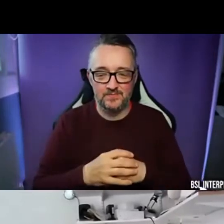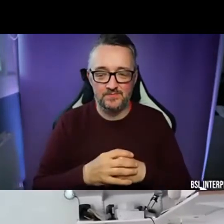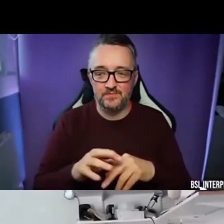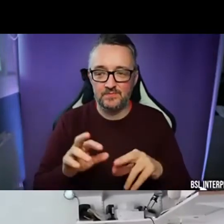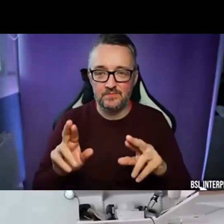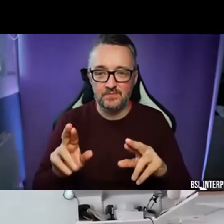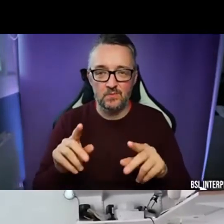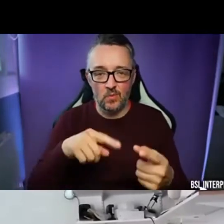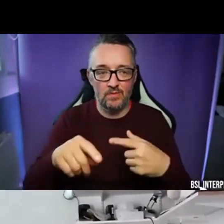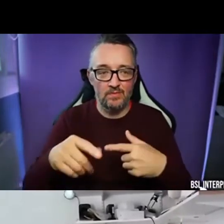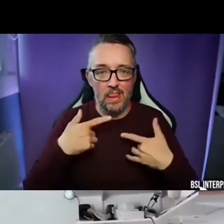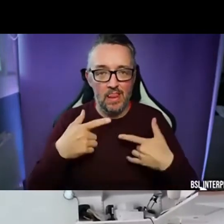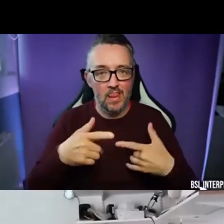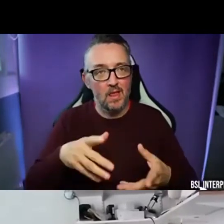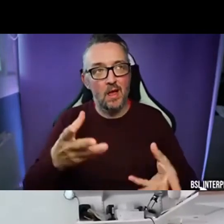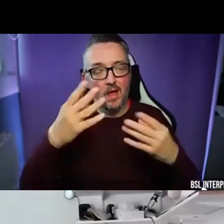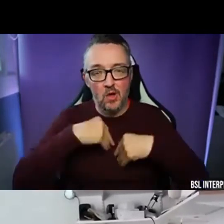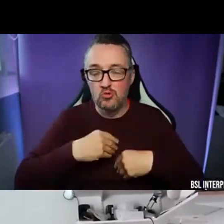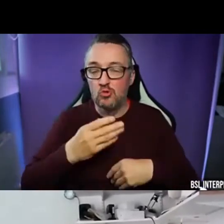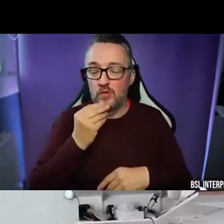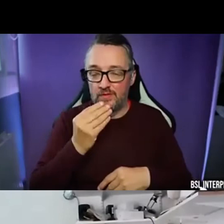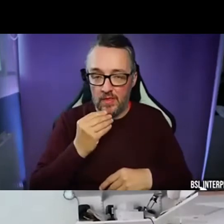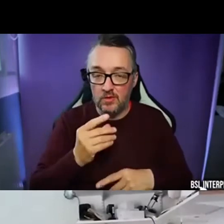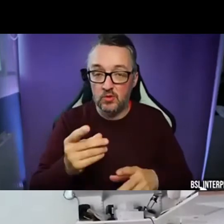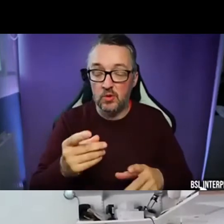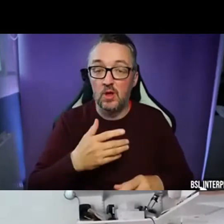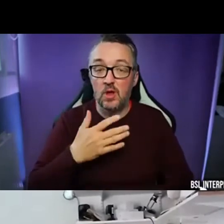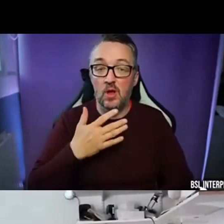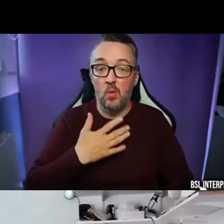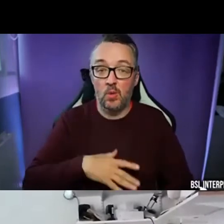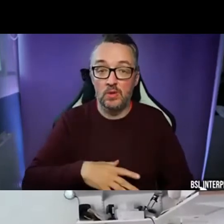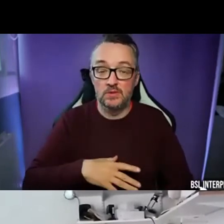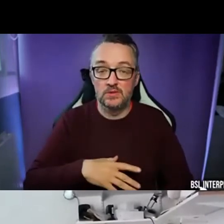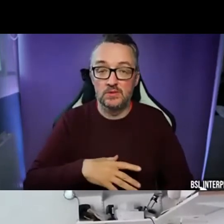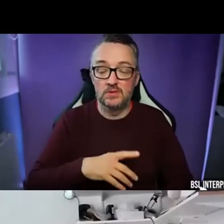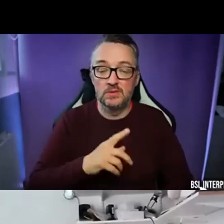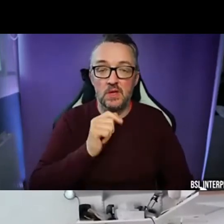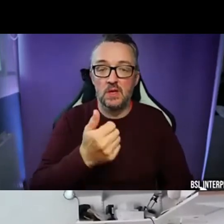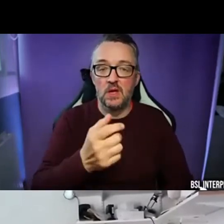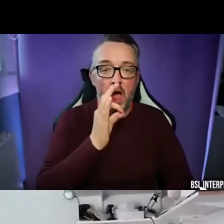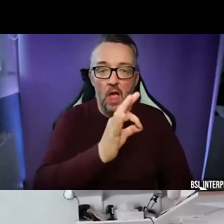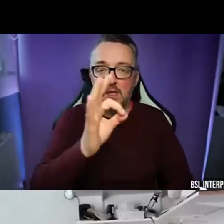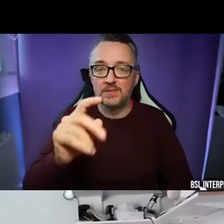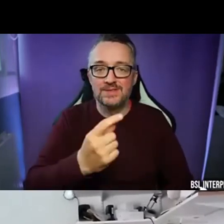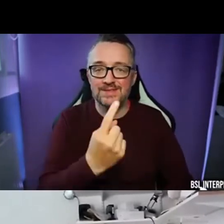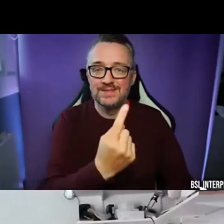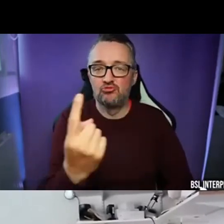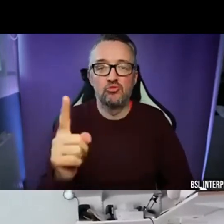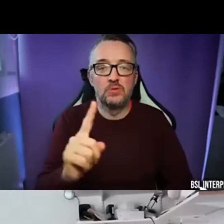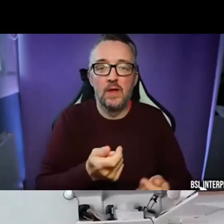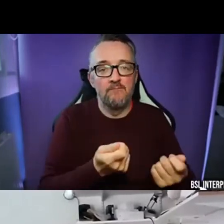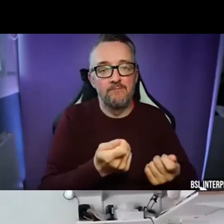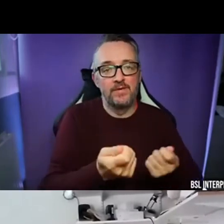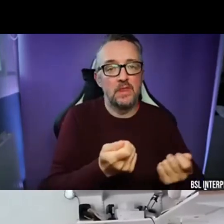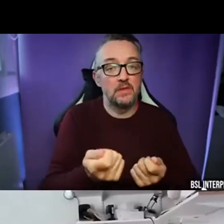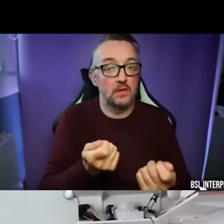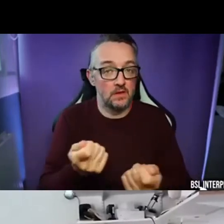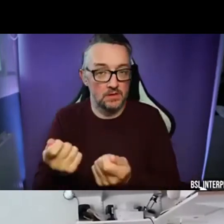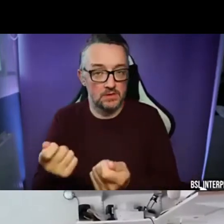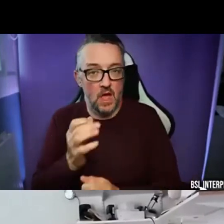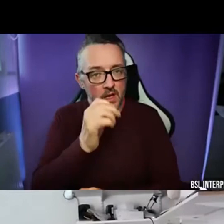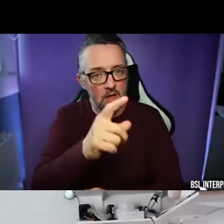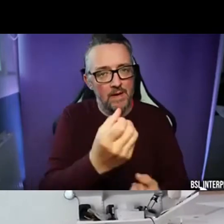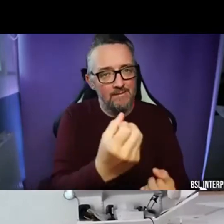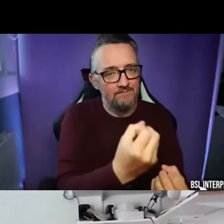you'll find that really useful. What I'd like to do is to come round each of the facilitators and just get some feedback from each of